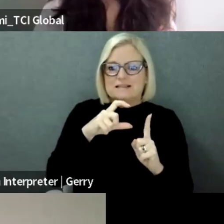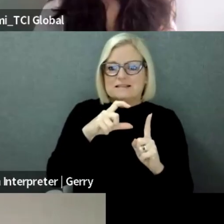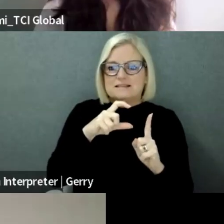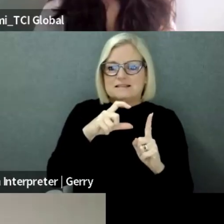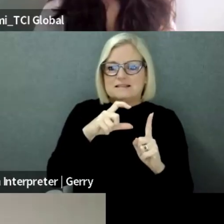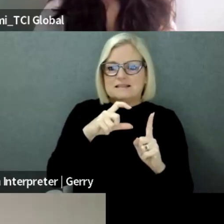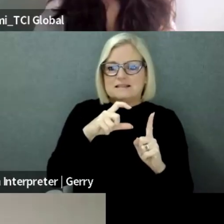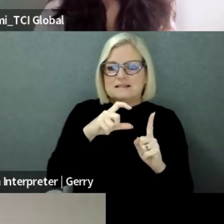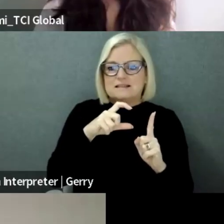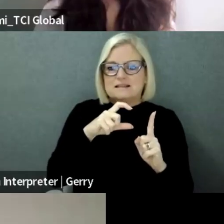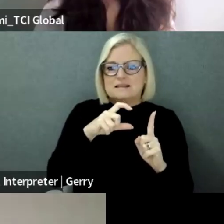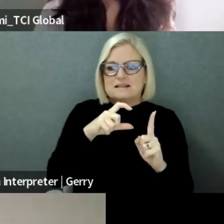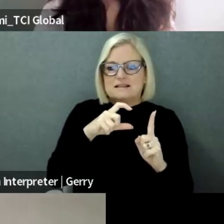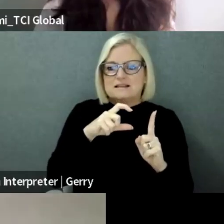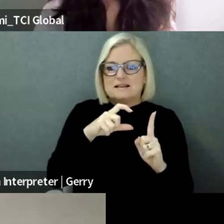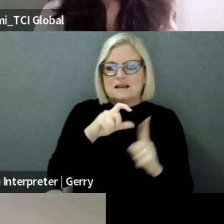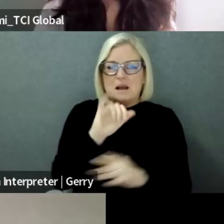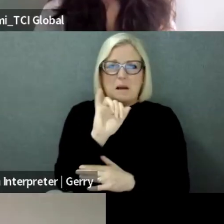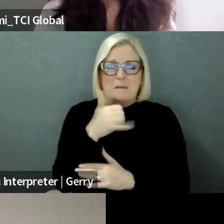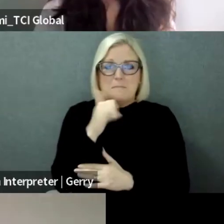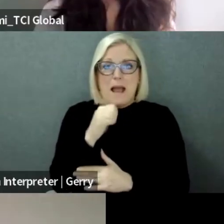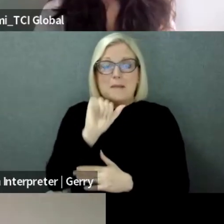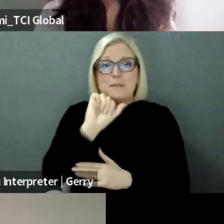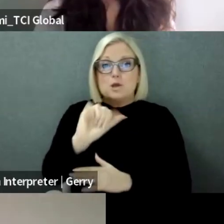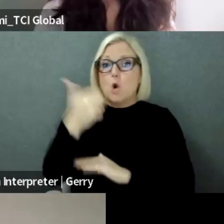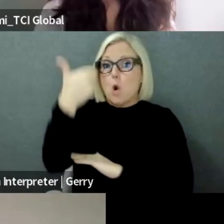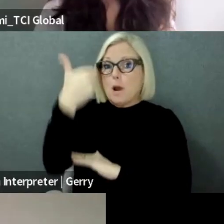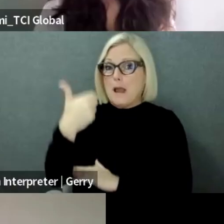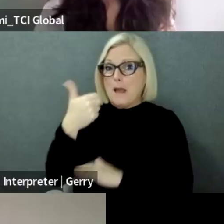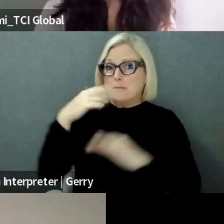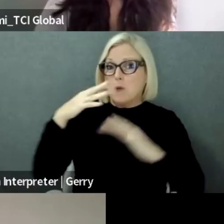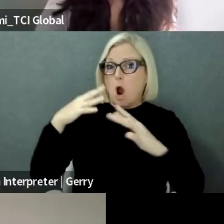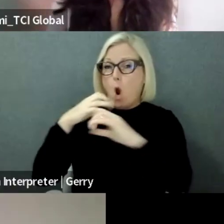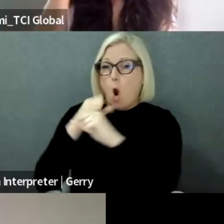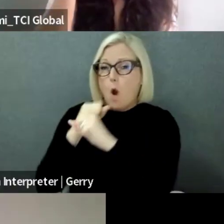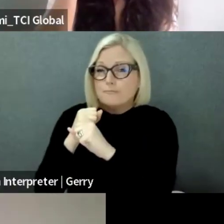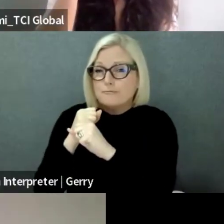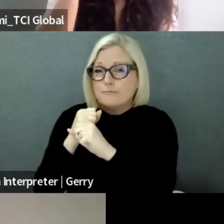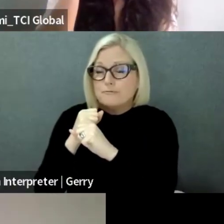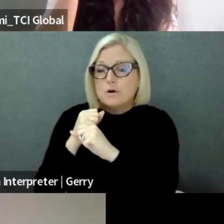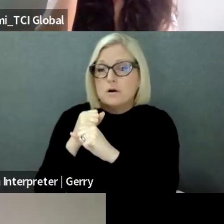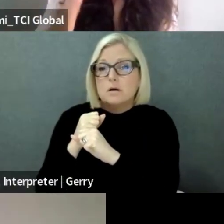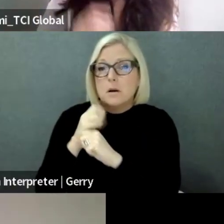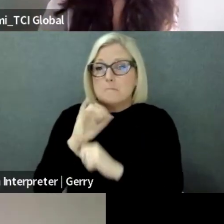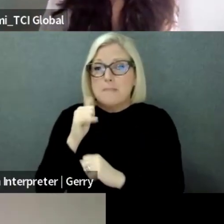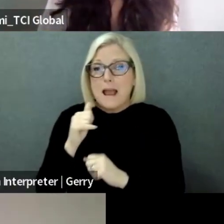just for bandwidth, just so that we get slightly better audio Okay. quality if that's okay. Sorry.